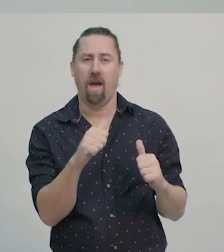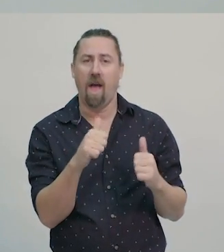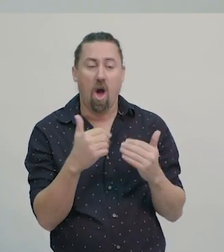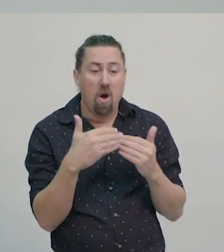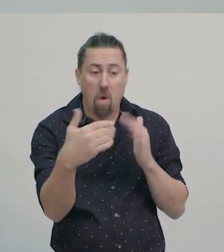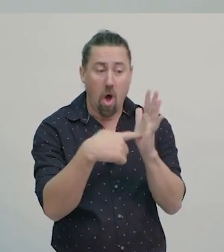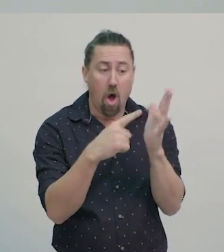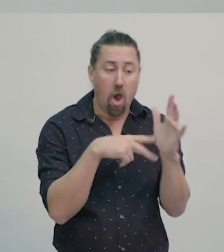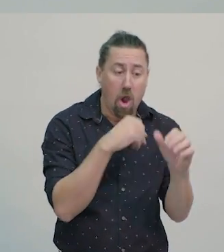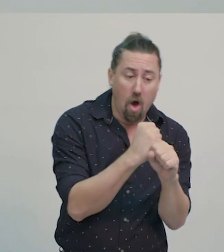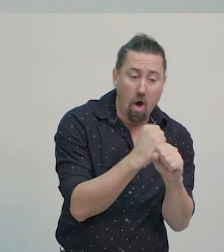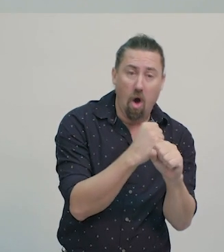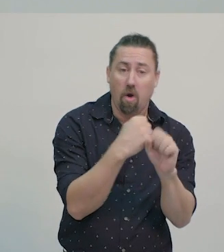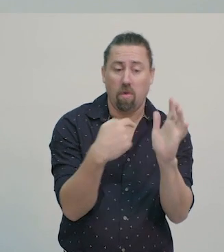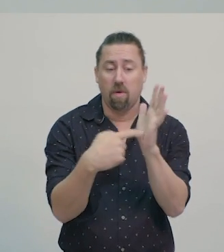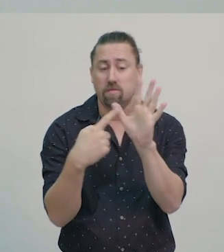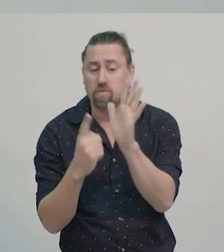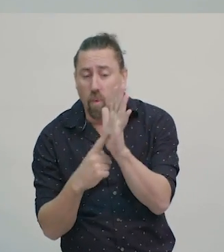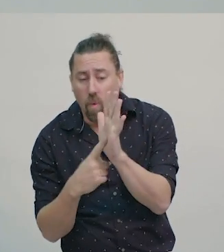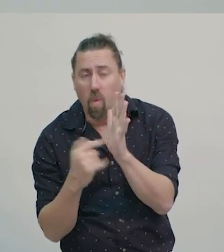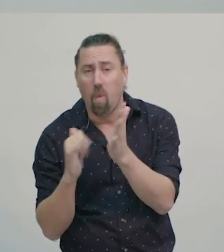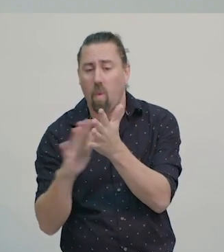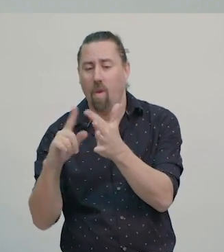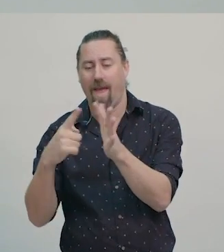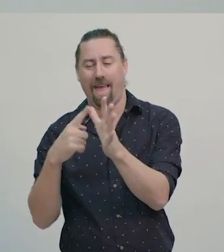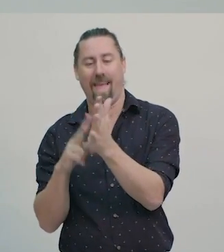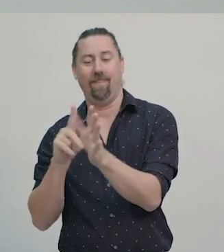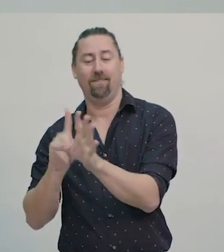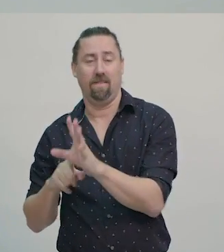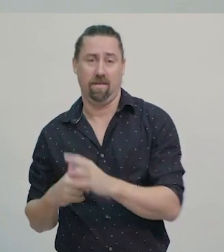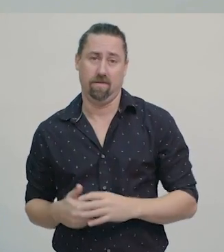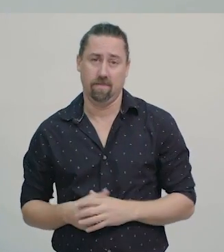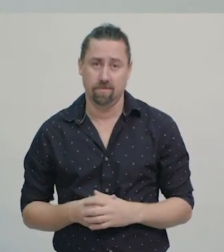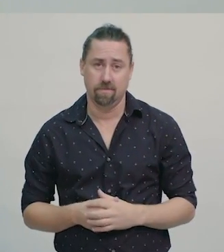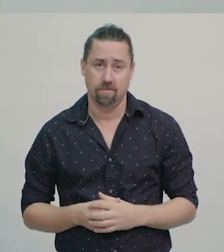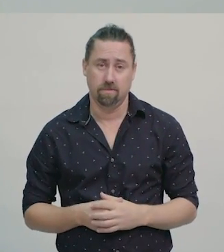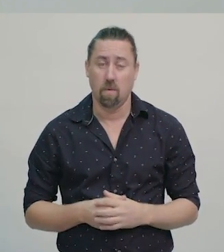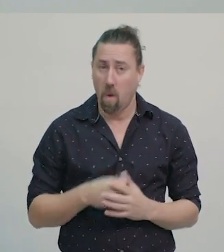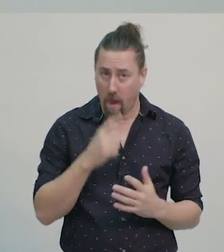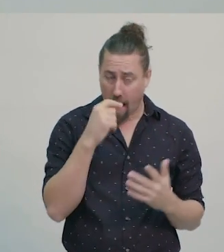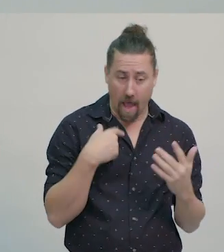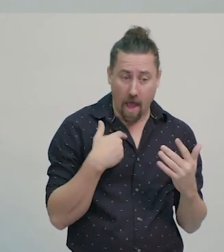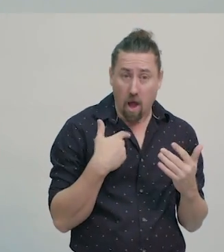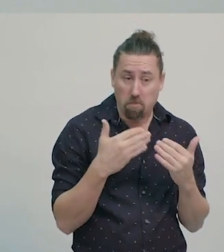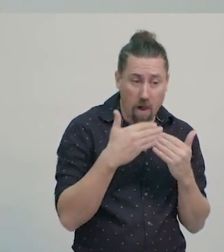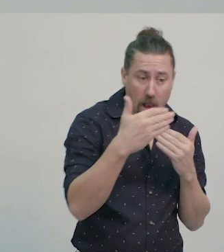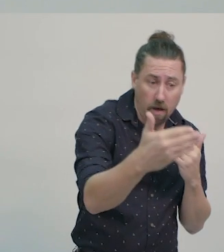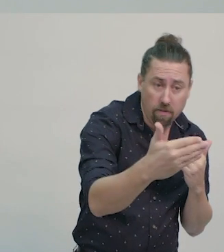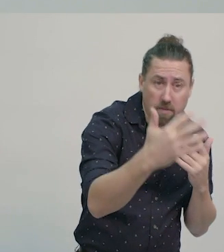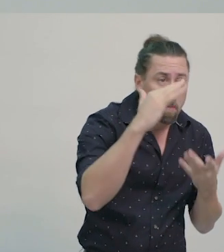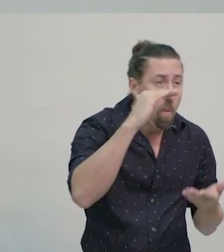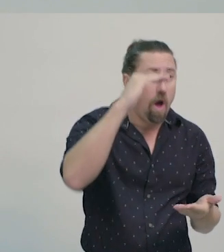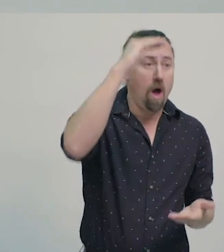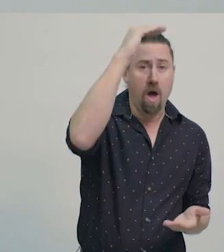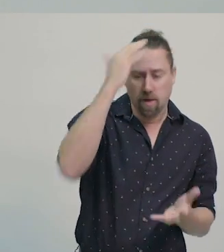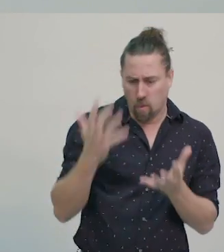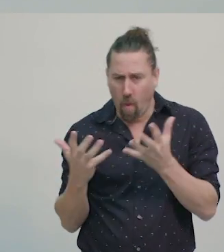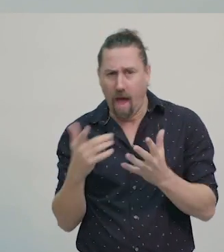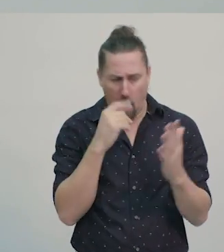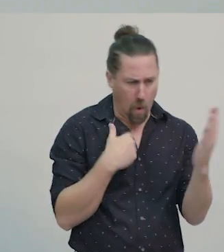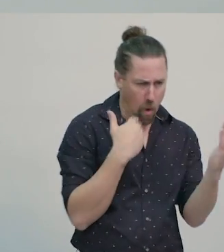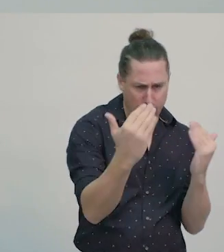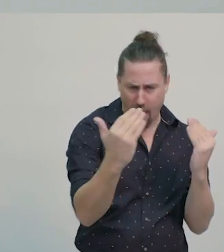temperature. Did you see how fast I ran? The man at the end of the race was using a watch to time me. Did you know that you can measure